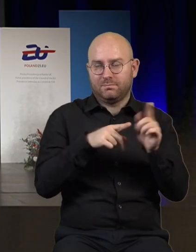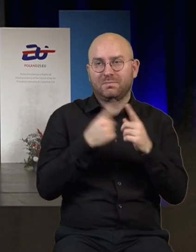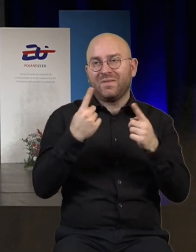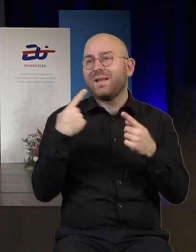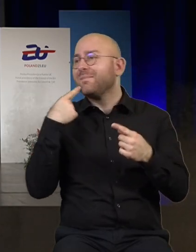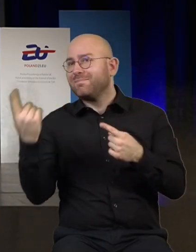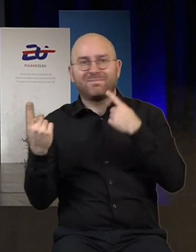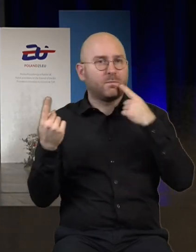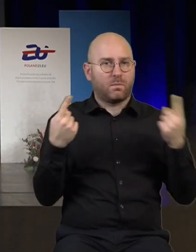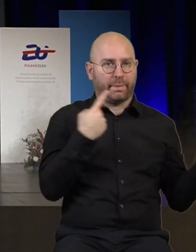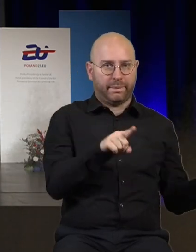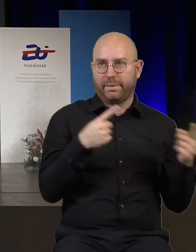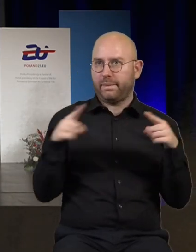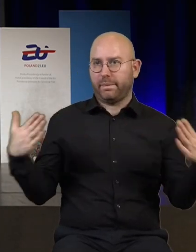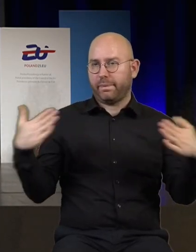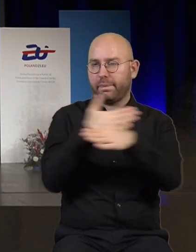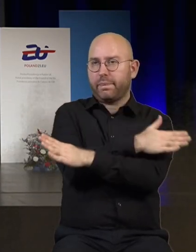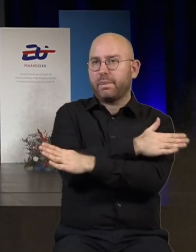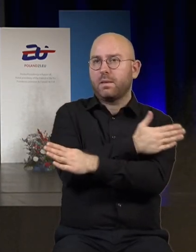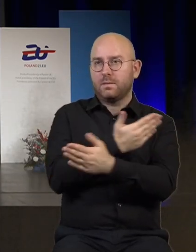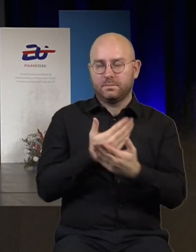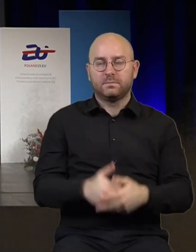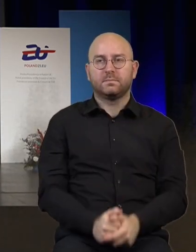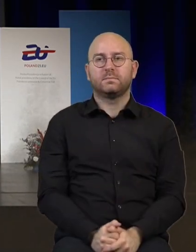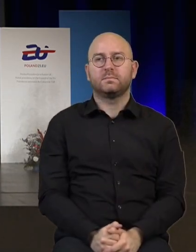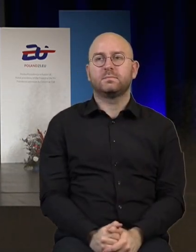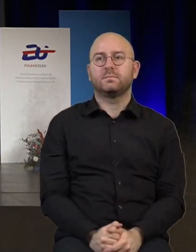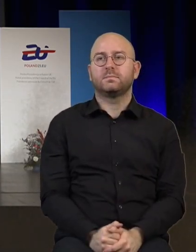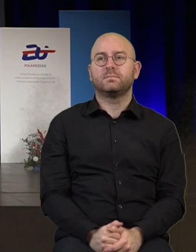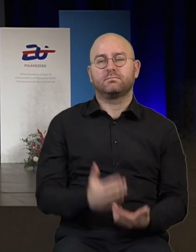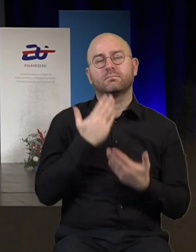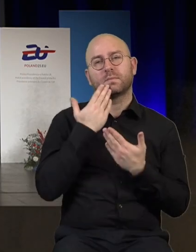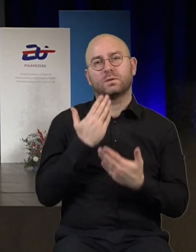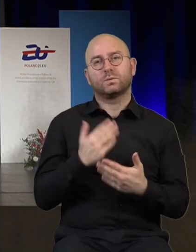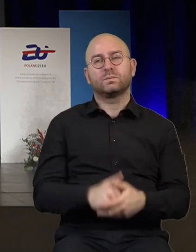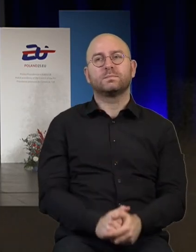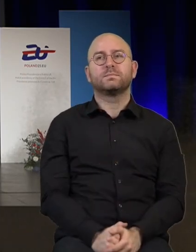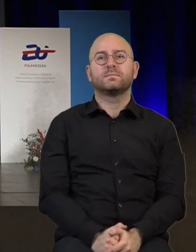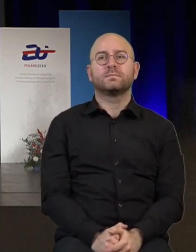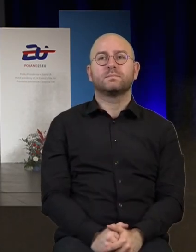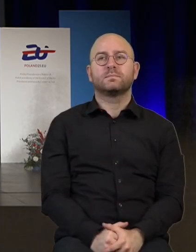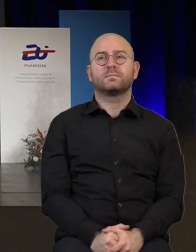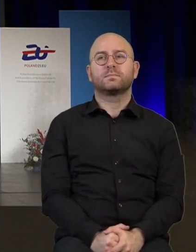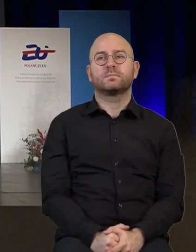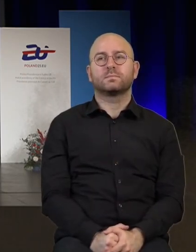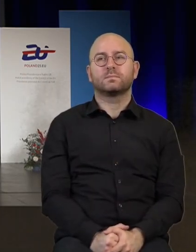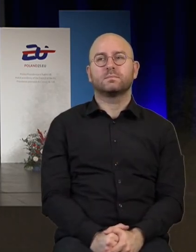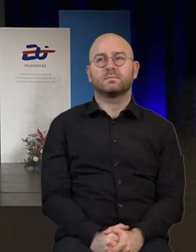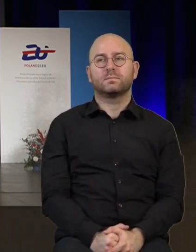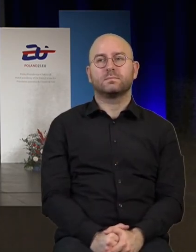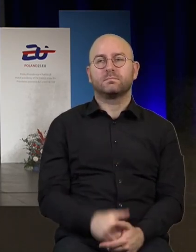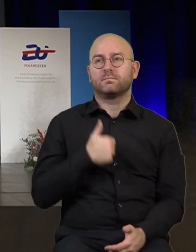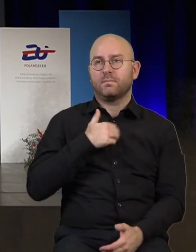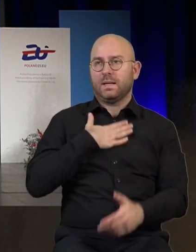following that thread, Alan, we can see that we have, as a